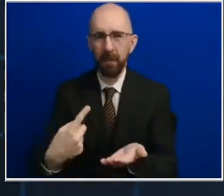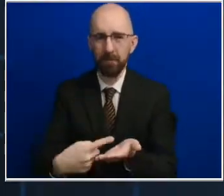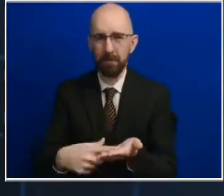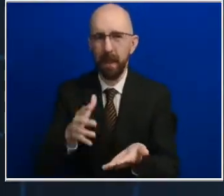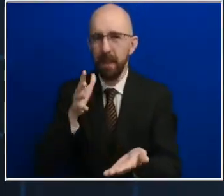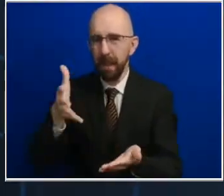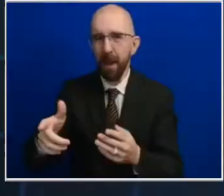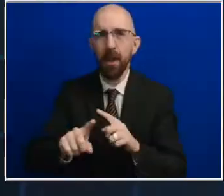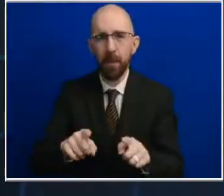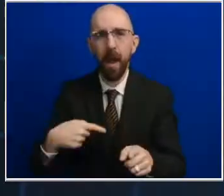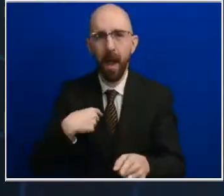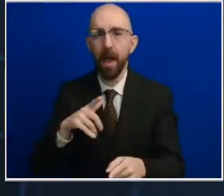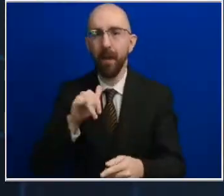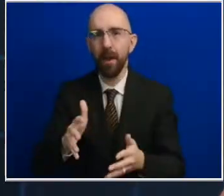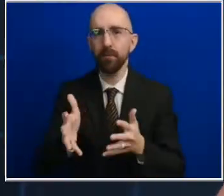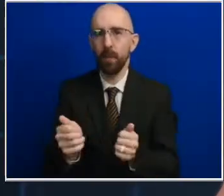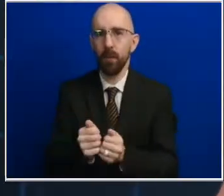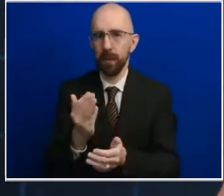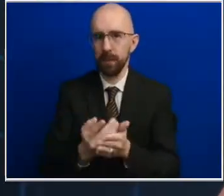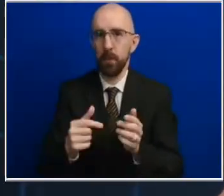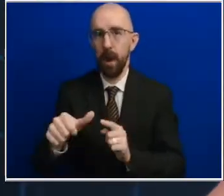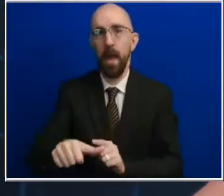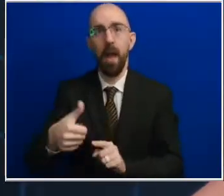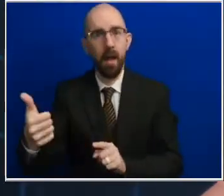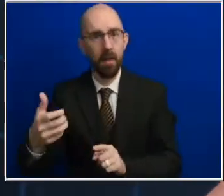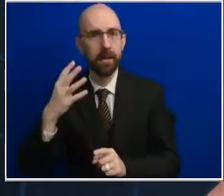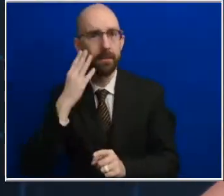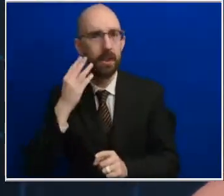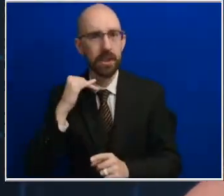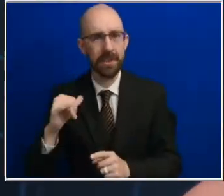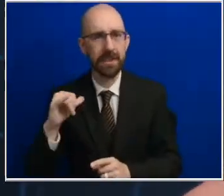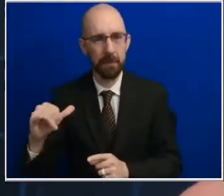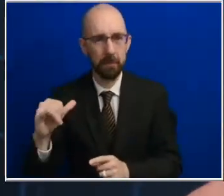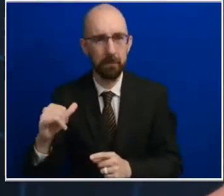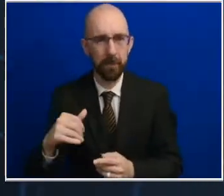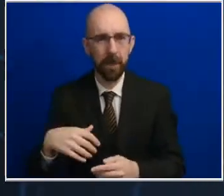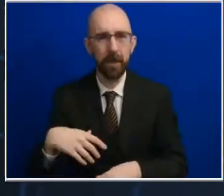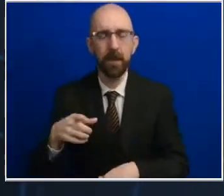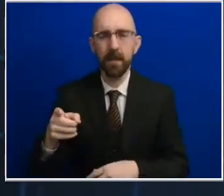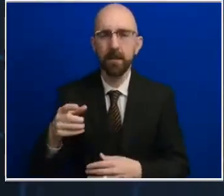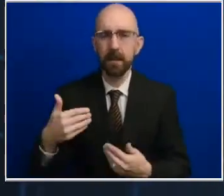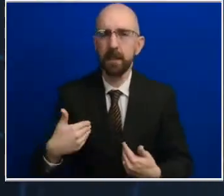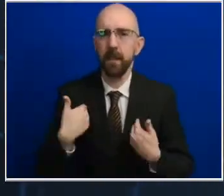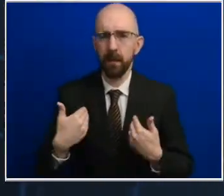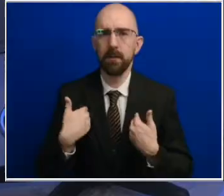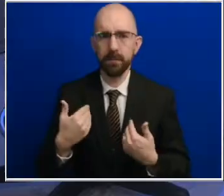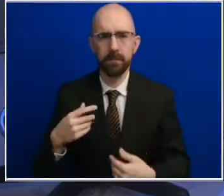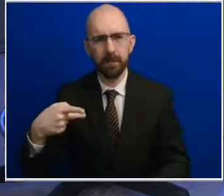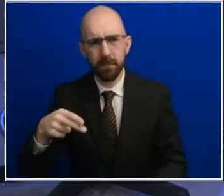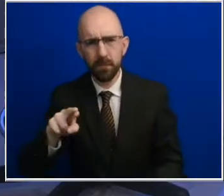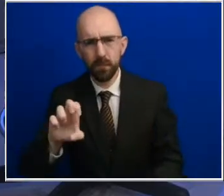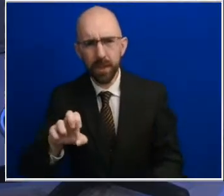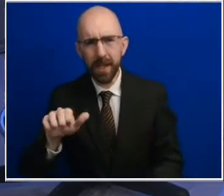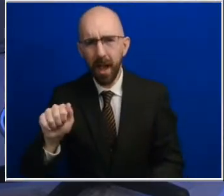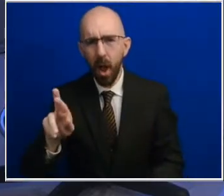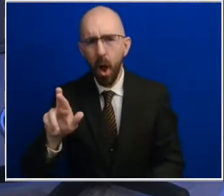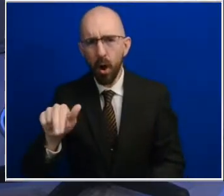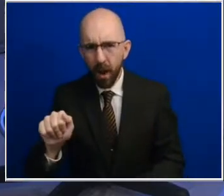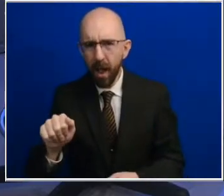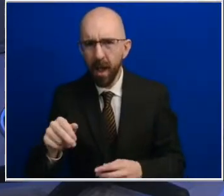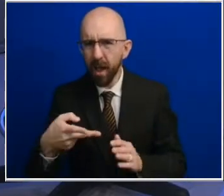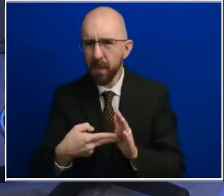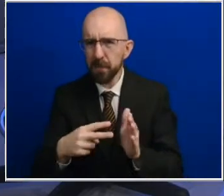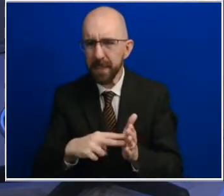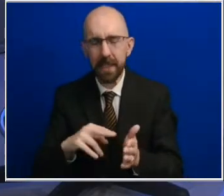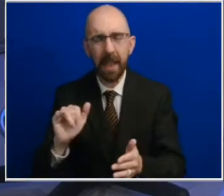actually talked to somebody else who has dealt with pre-auras, and he's a young man, he's like 13. A pre-aura? Yeah. Like a sense or something that